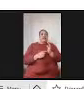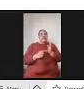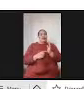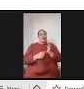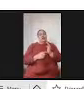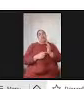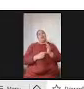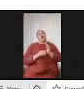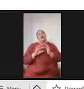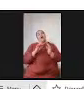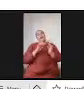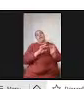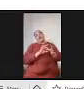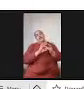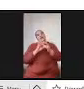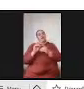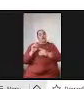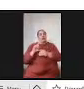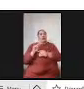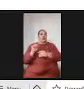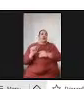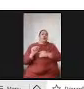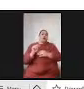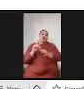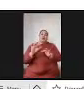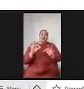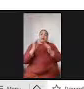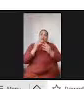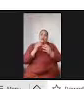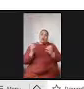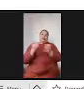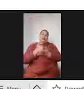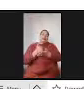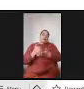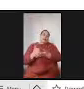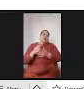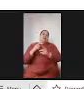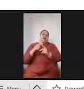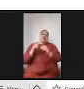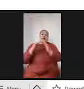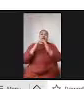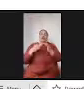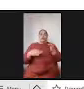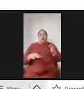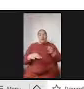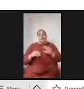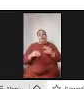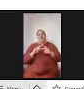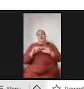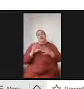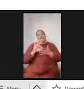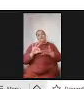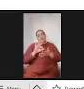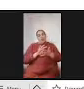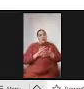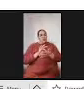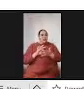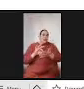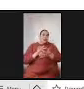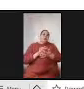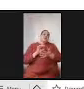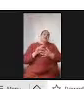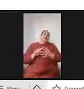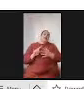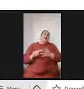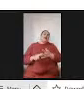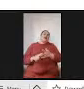links in with the plenary strategy that involves the House Papers app, the voting app,